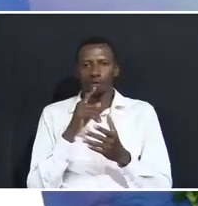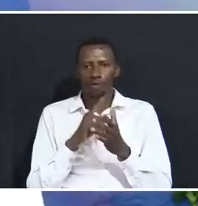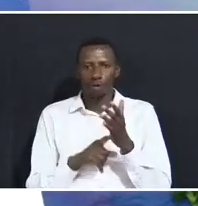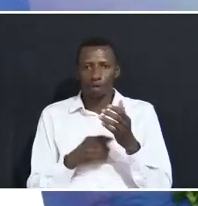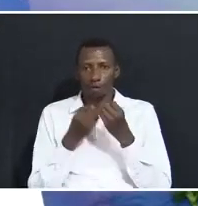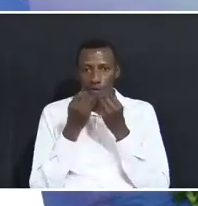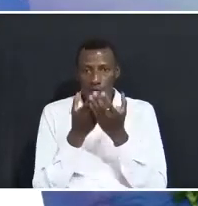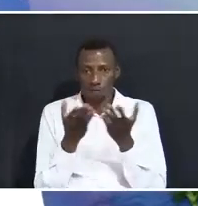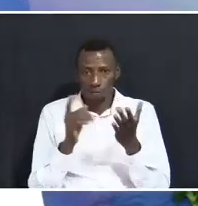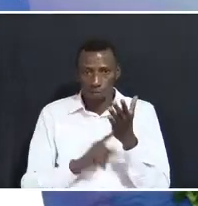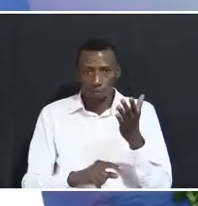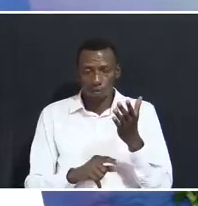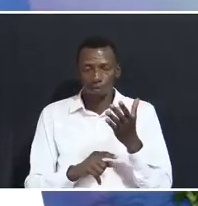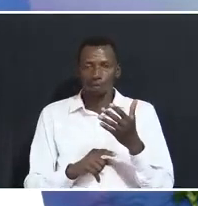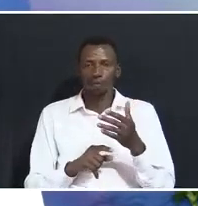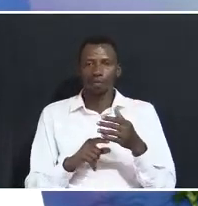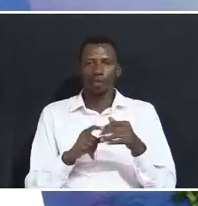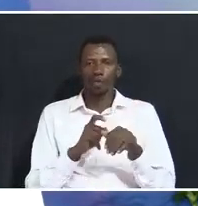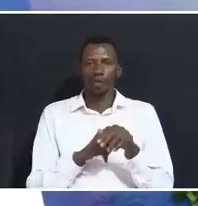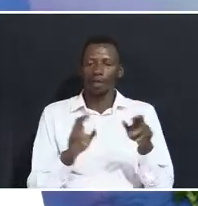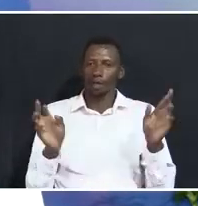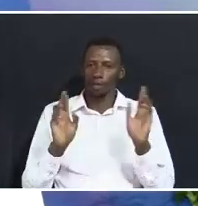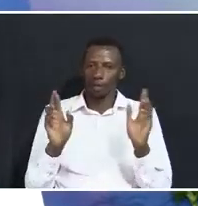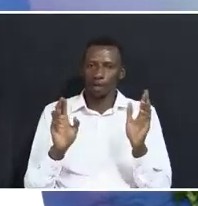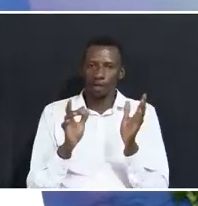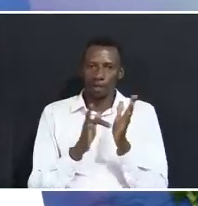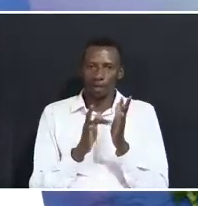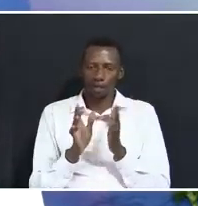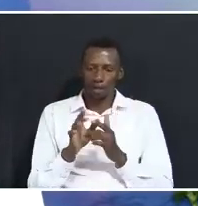now it's coming to this time, Jesus is